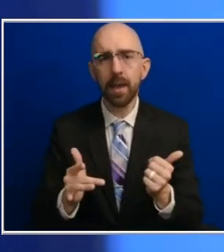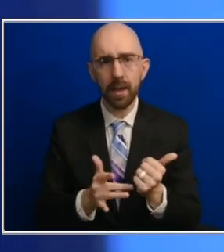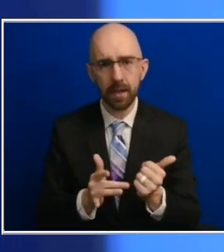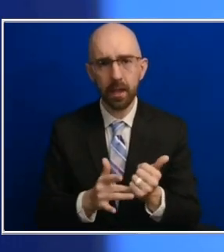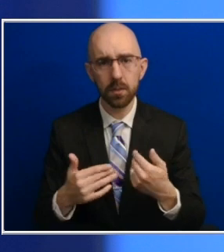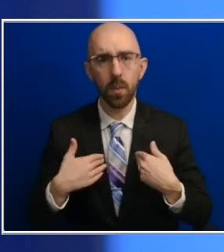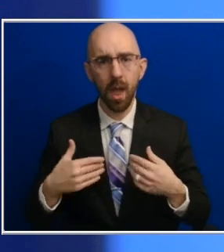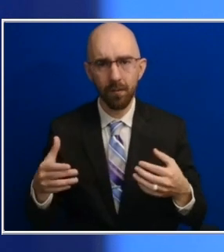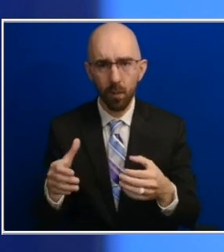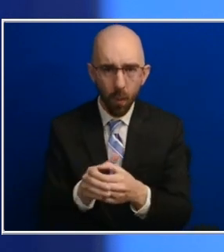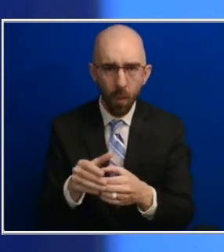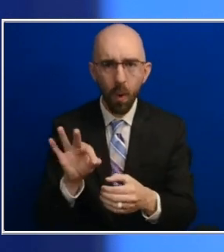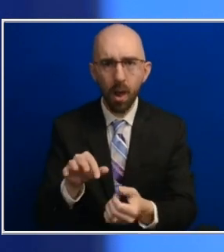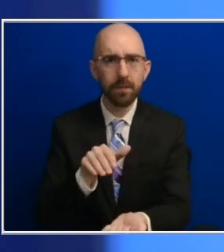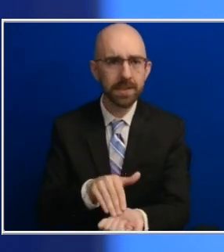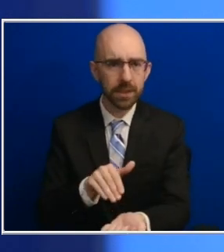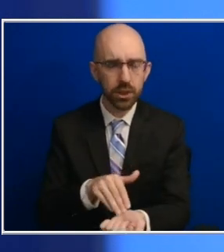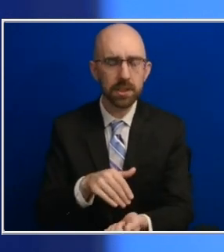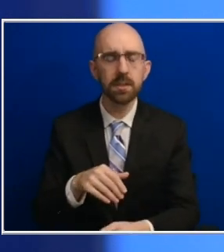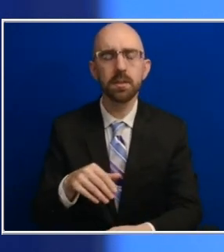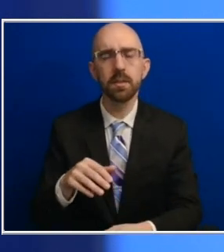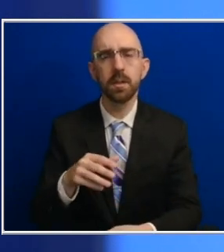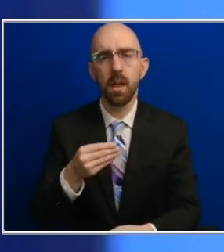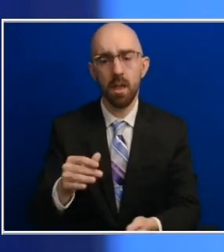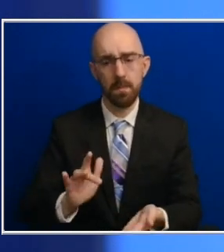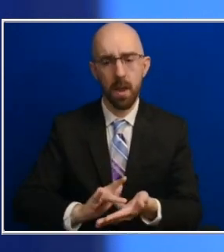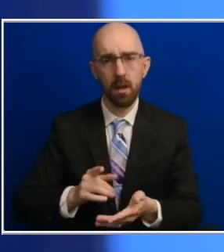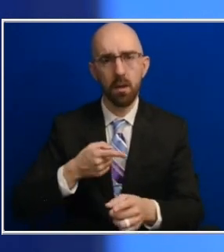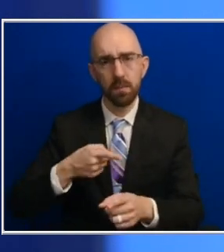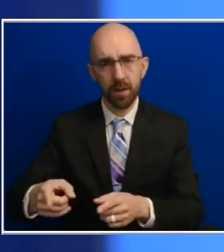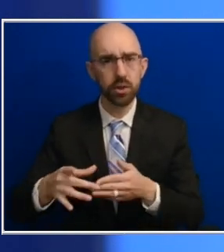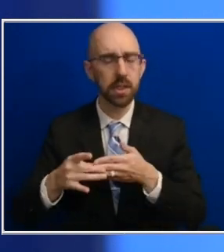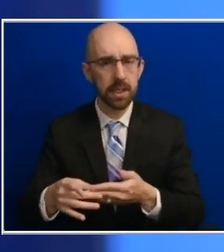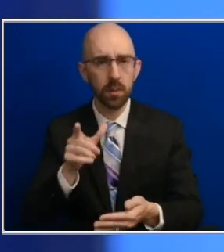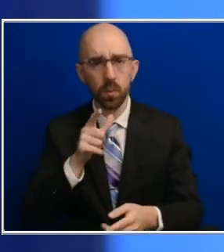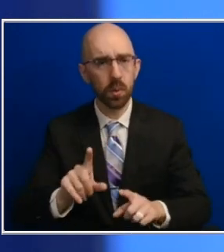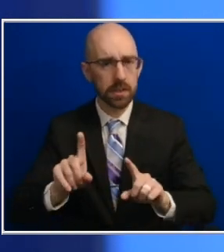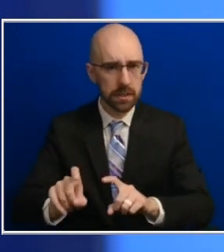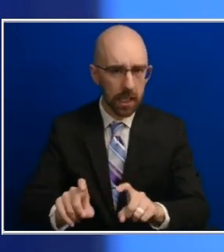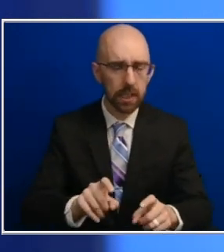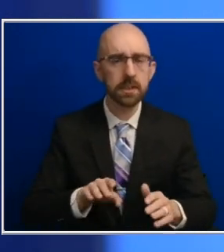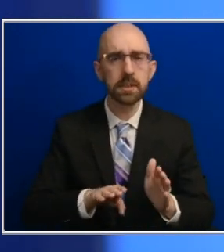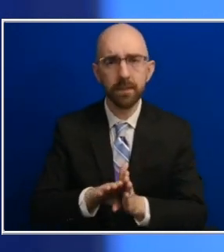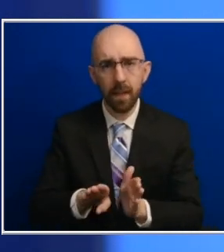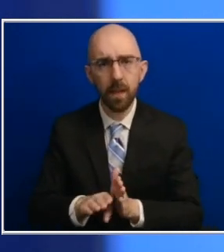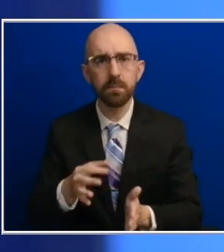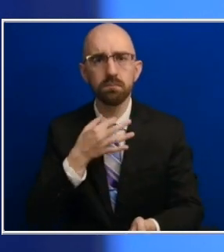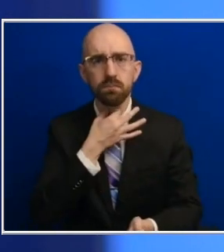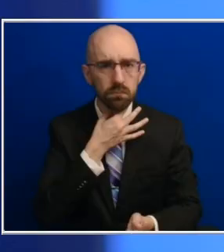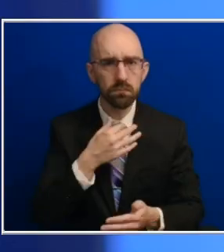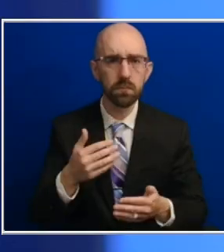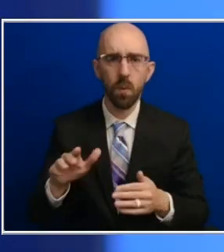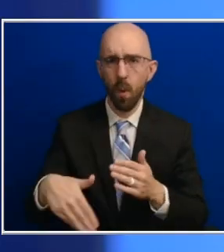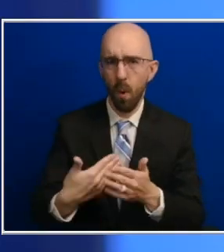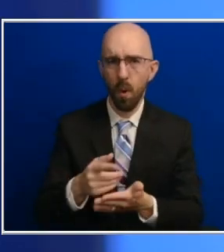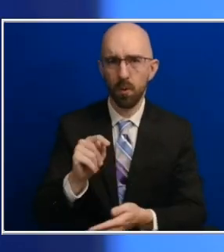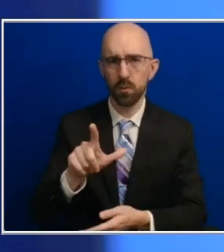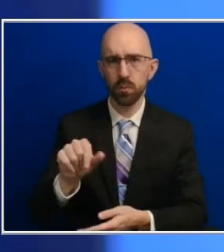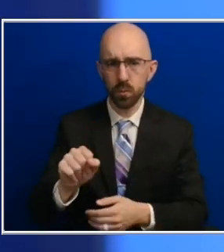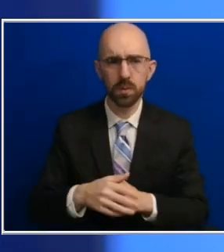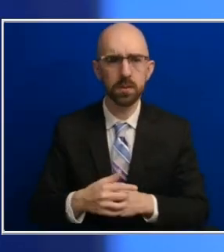of physician and medical professional leaders who test, develop, and try out these types of tools. We spent